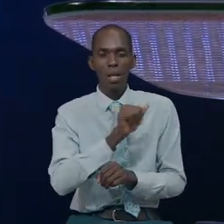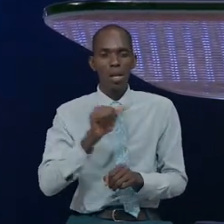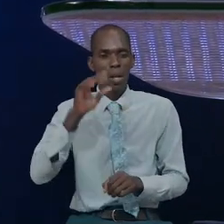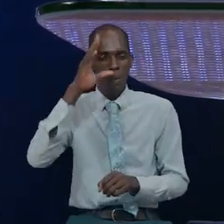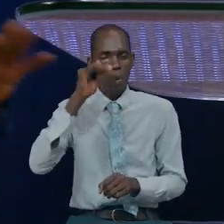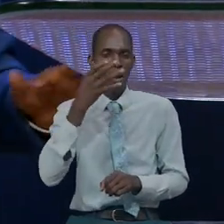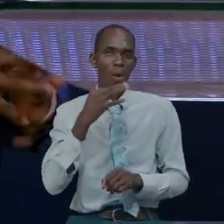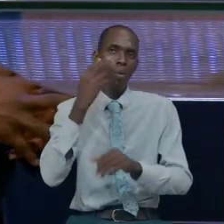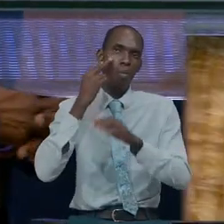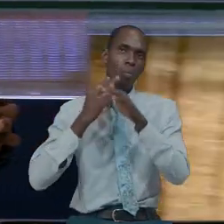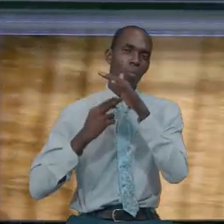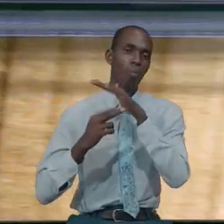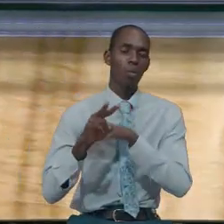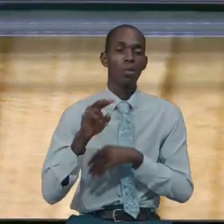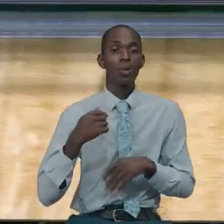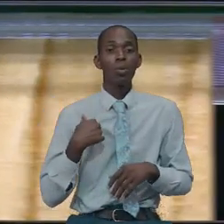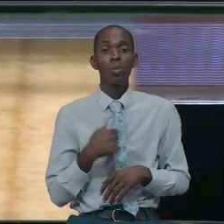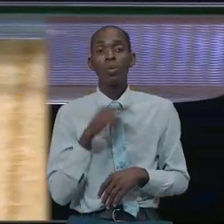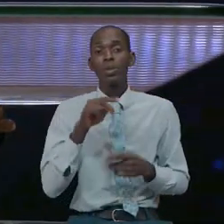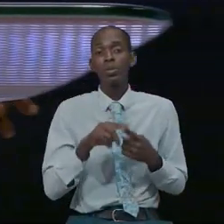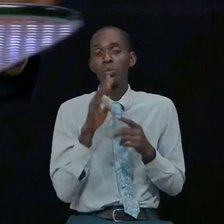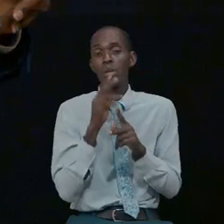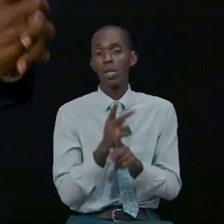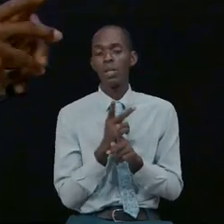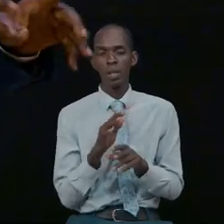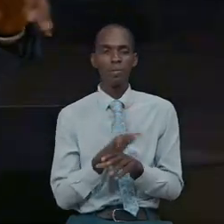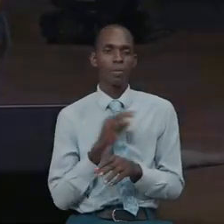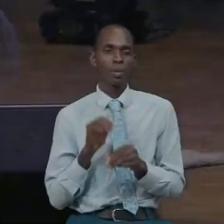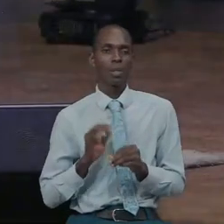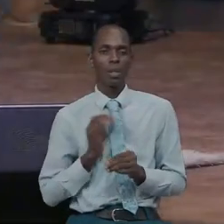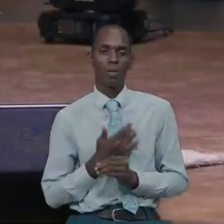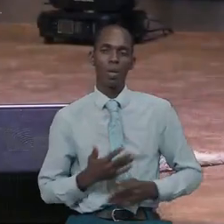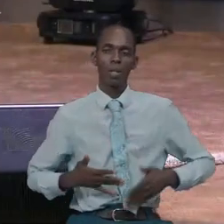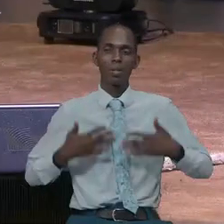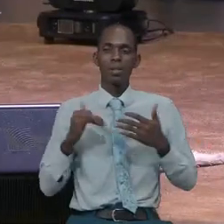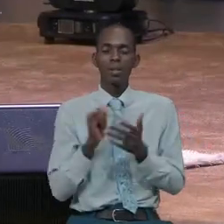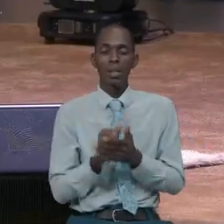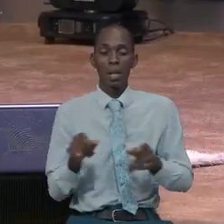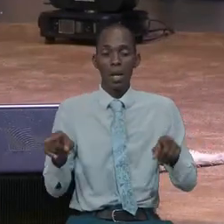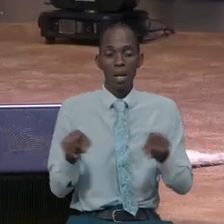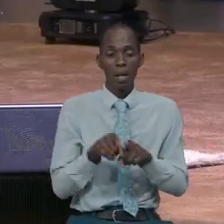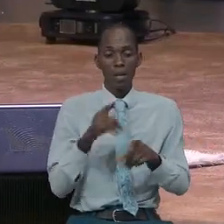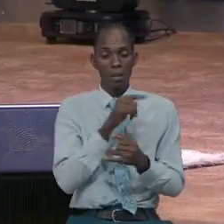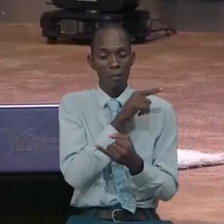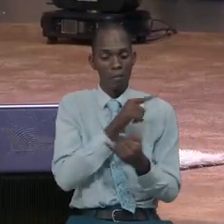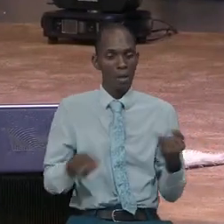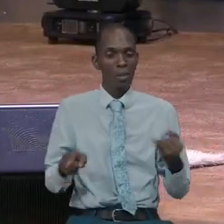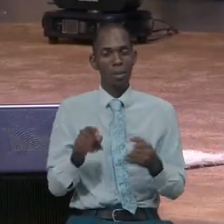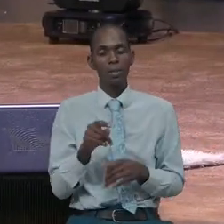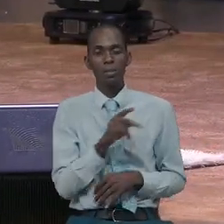of prophecy. We should be careful in our lives that as the final kingdom